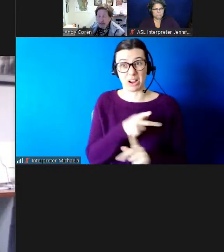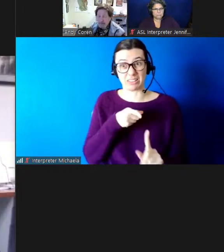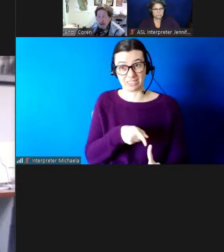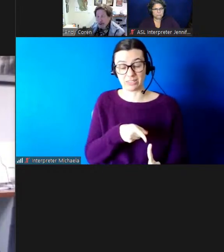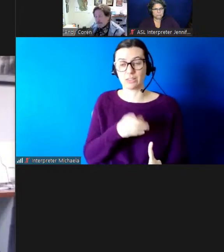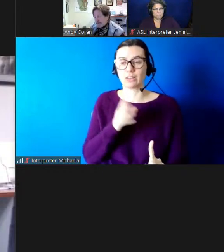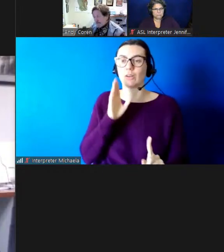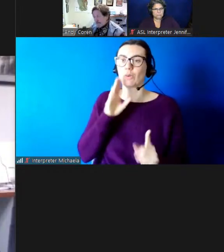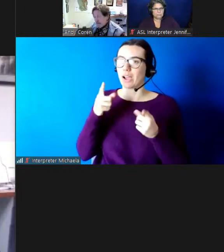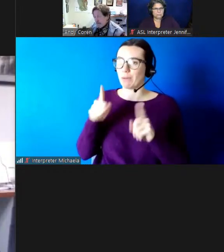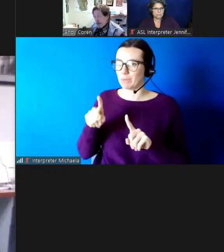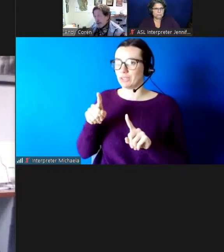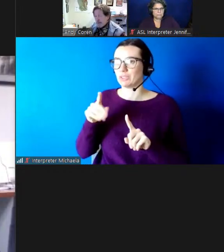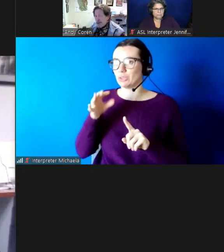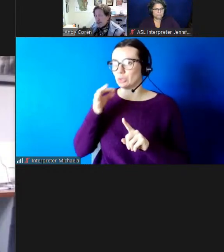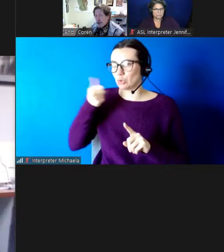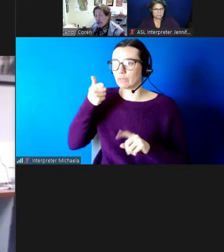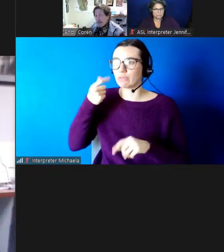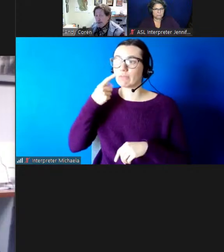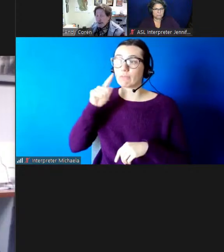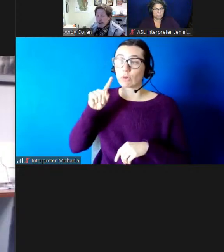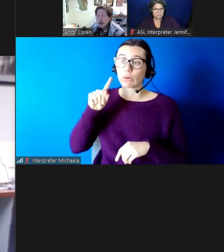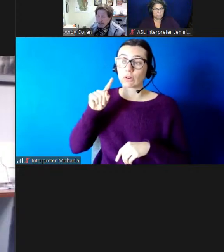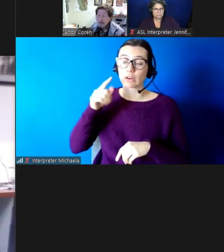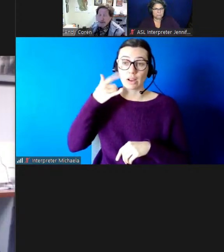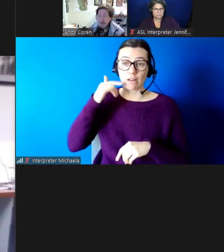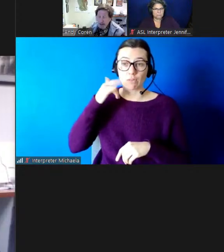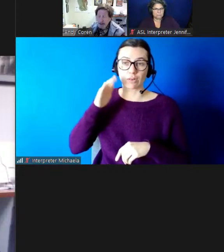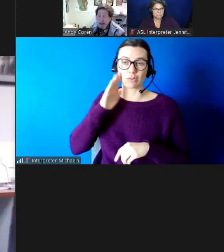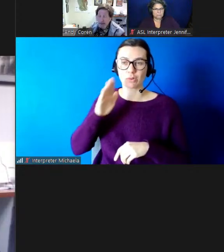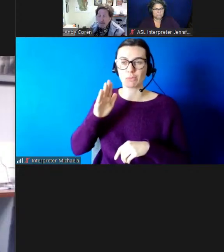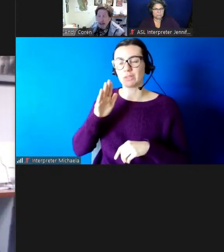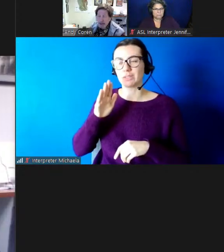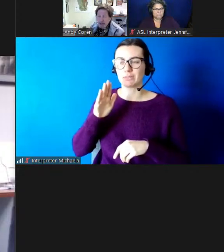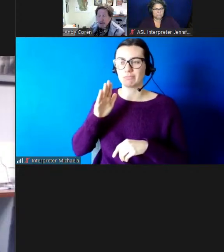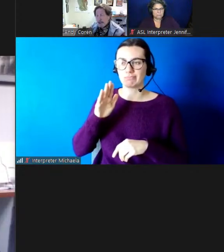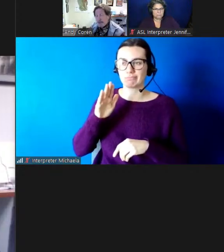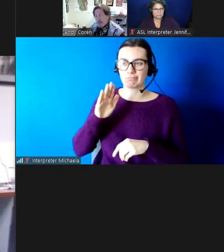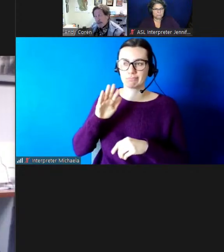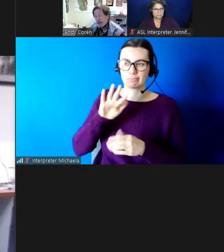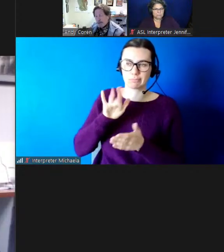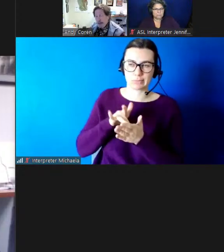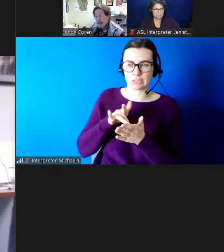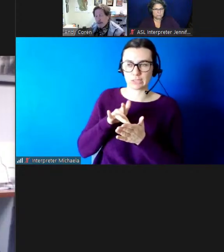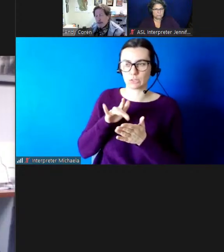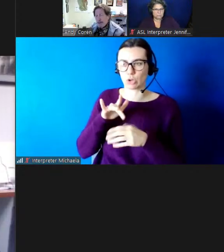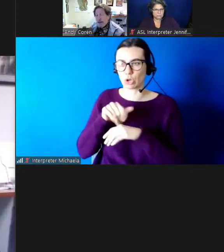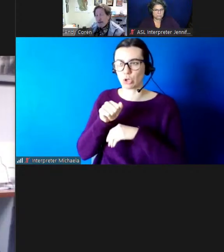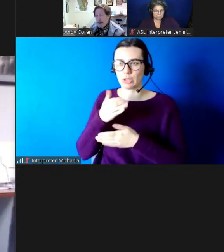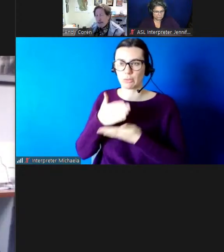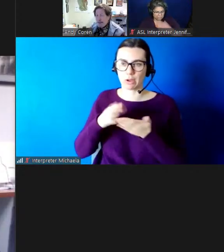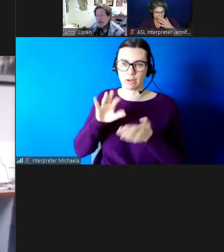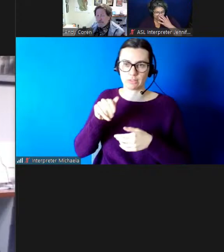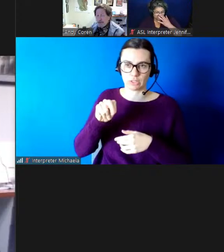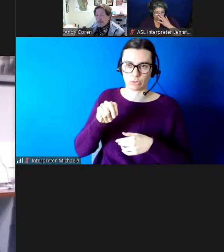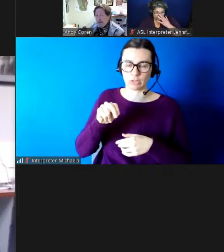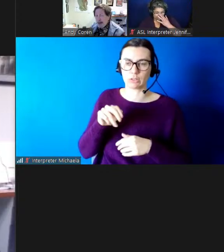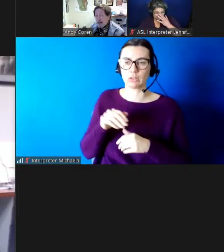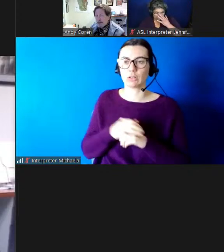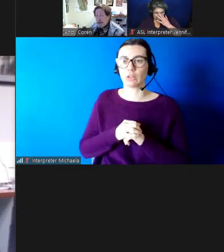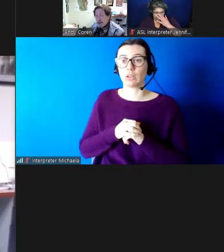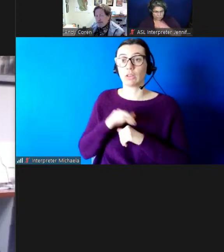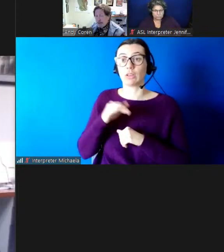for California in the mid to early part or the mid part now of January instead of waiting till the end. And even if